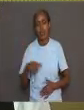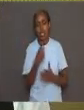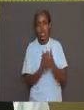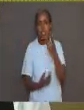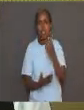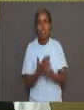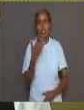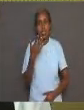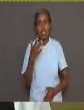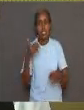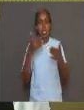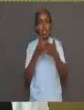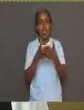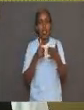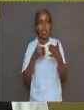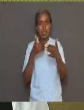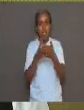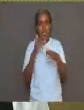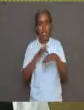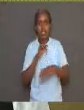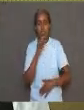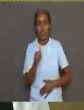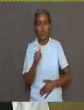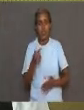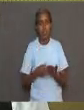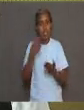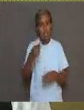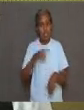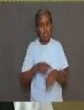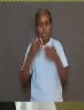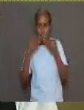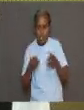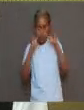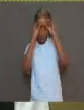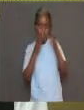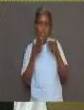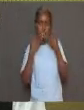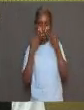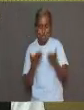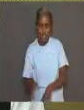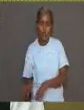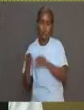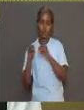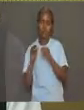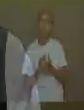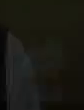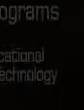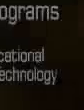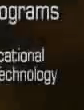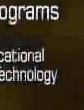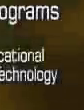discuss asymptotes. Until then, thank you, teacher. Thank you, students.